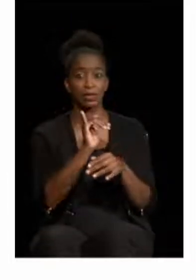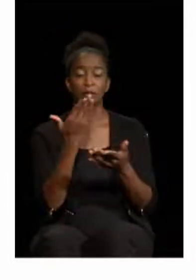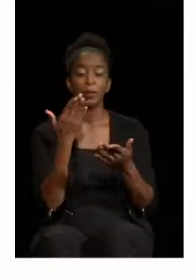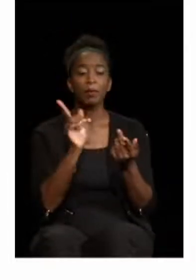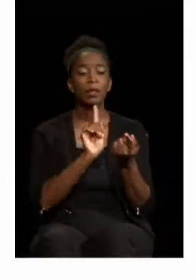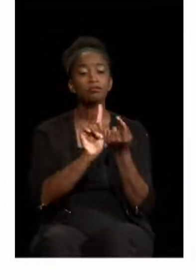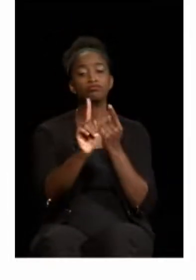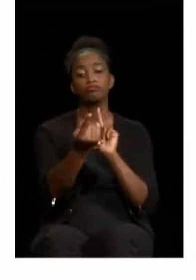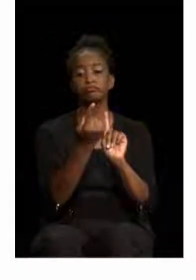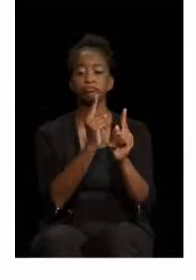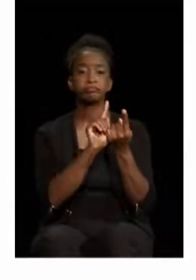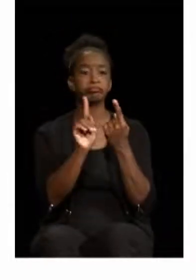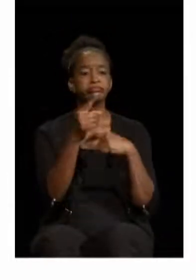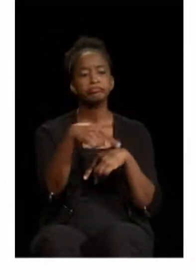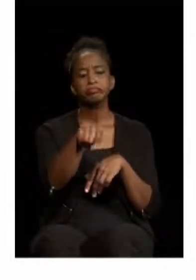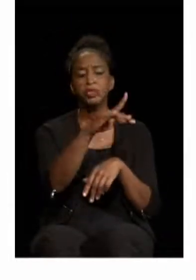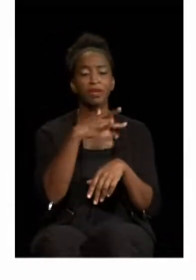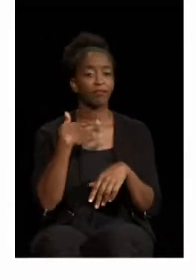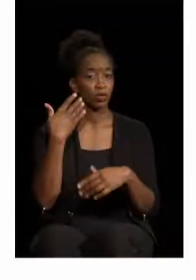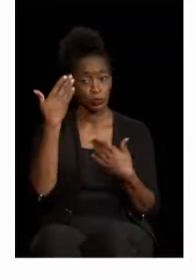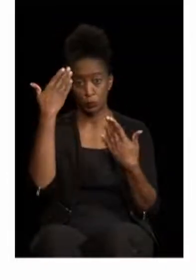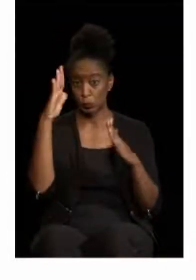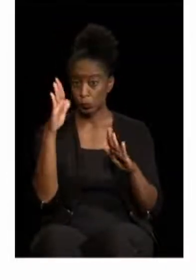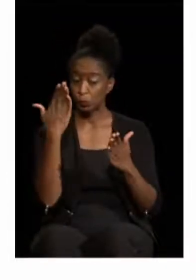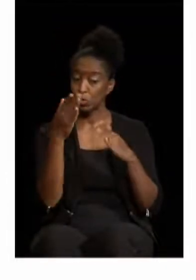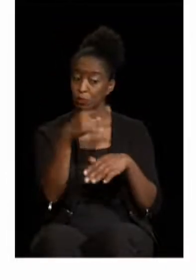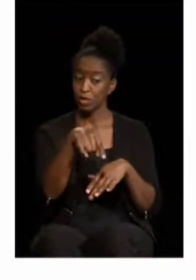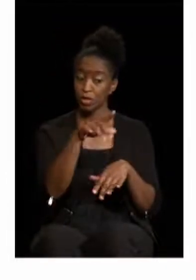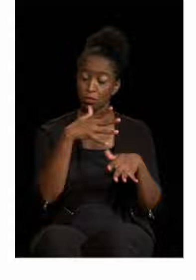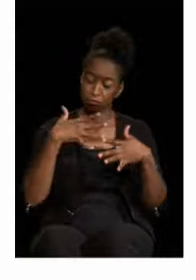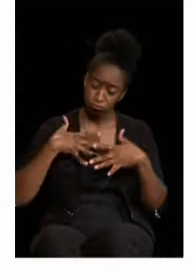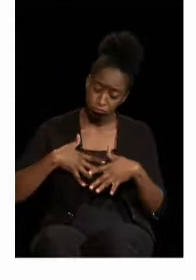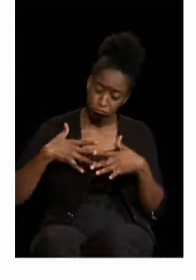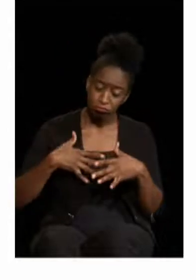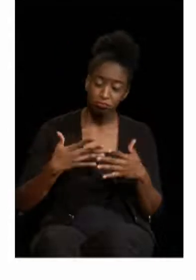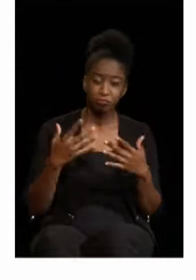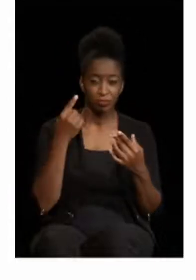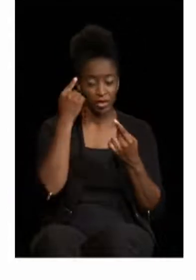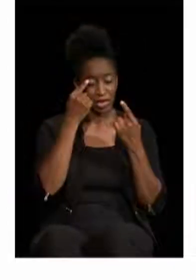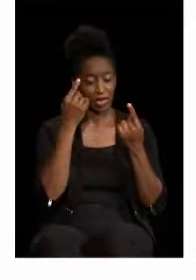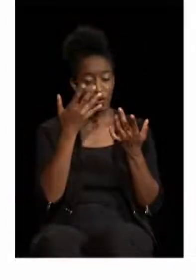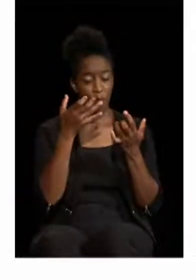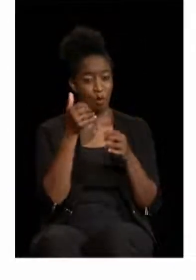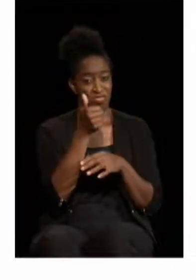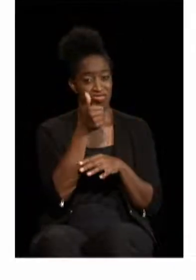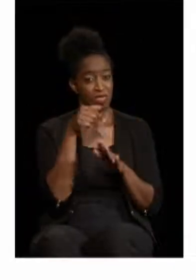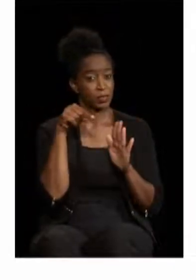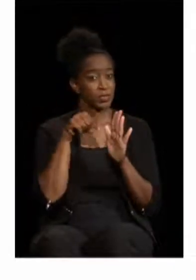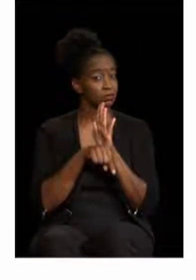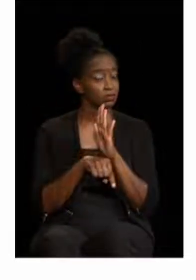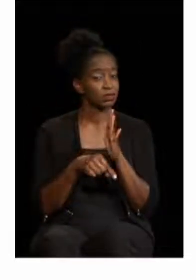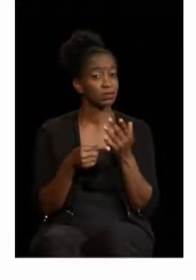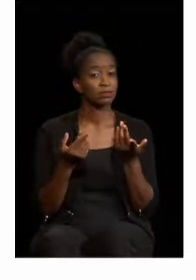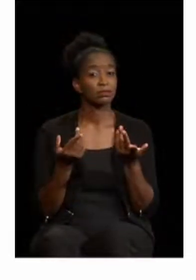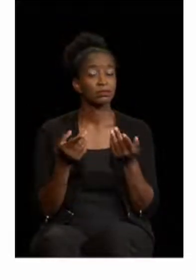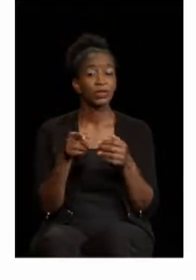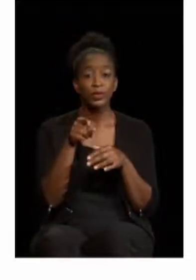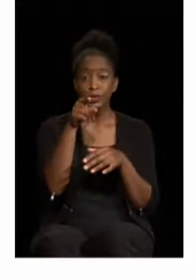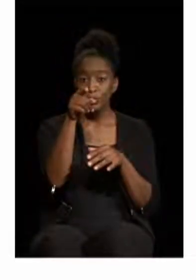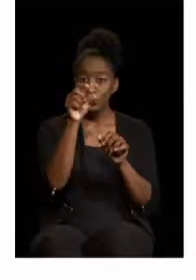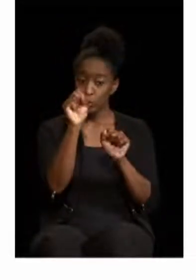option that we would like, because you could probably contribute more to society and help change the world.